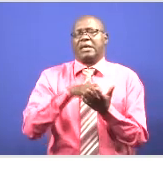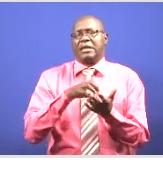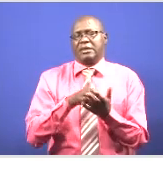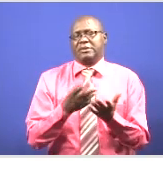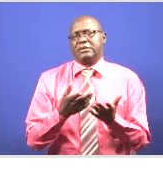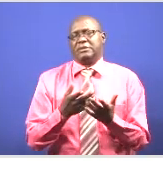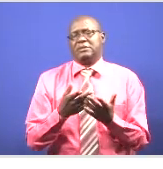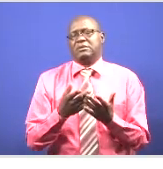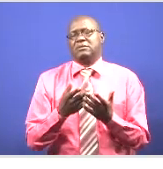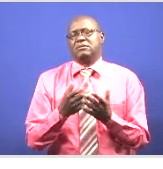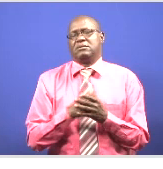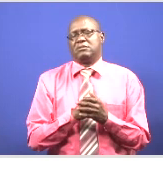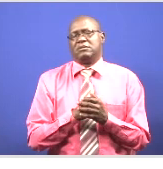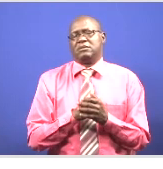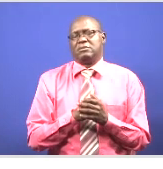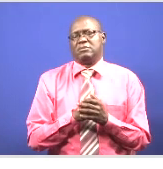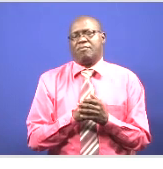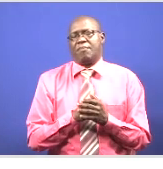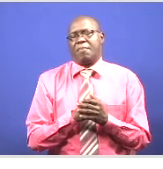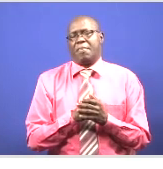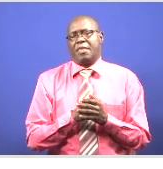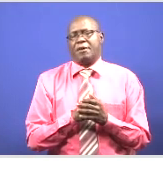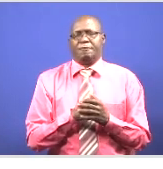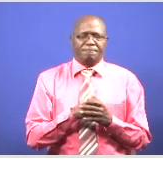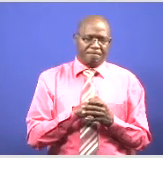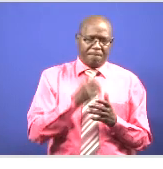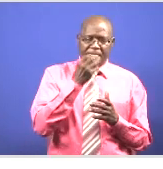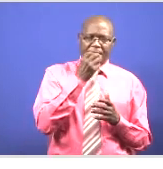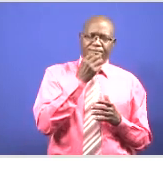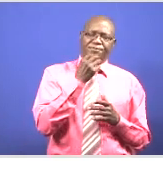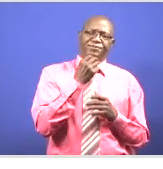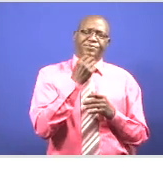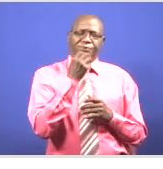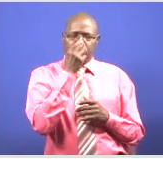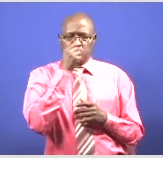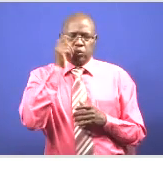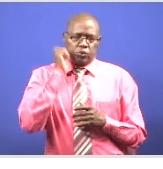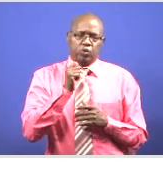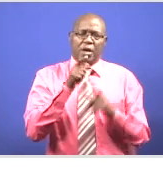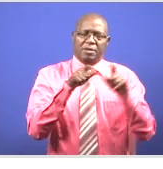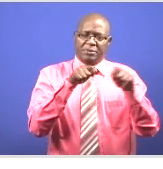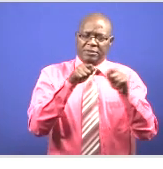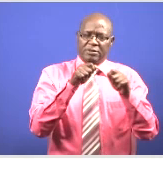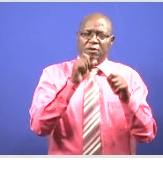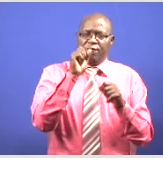loans? In President Ruto's administration, and especially in the first